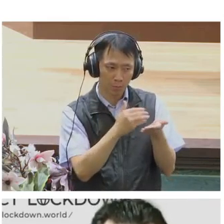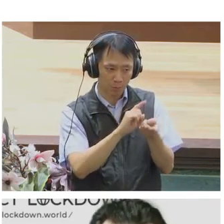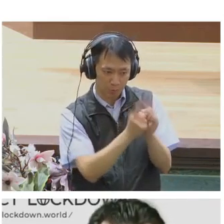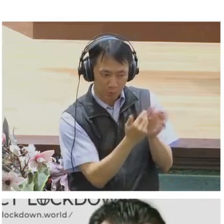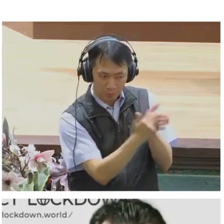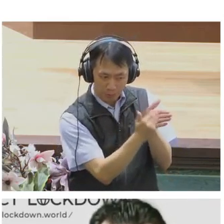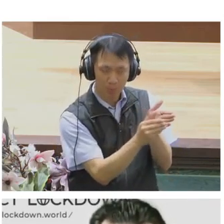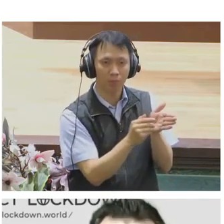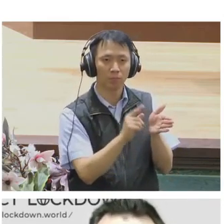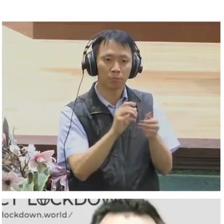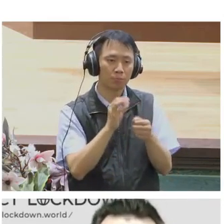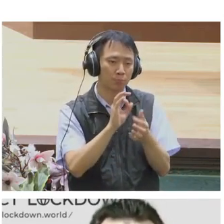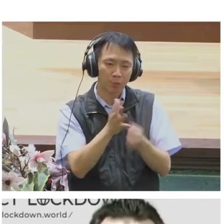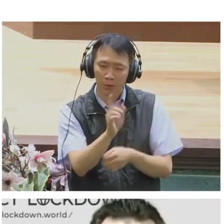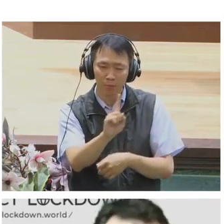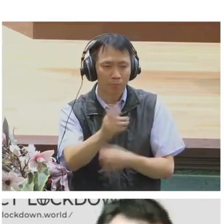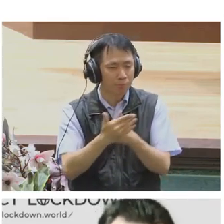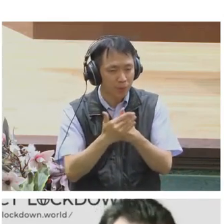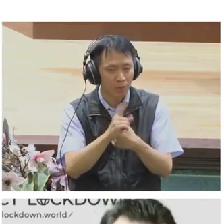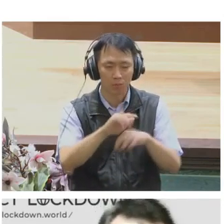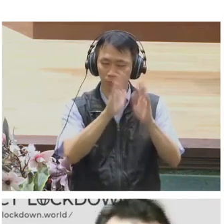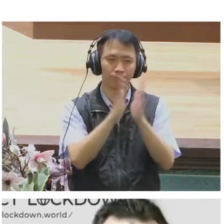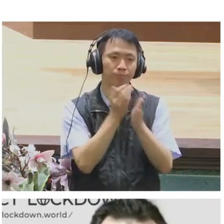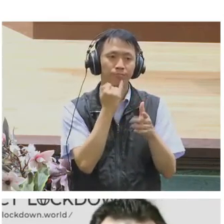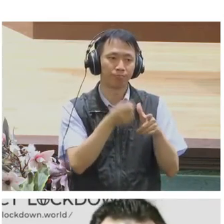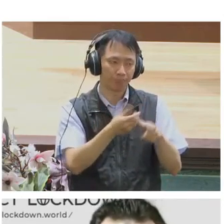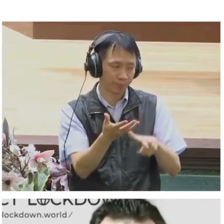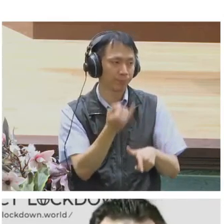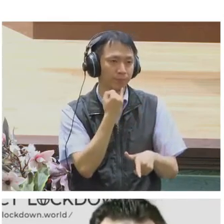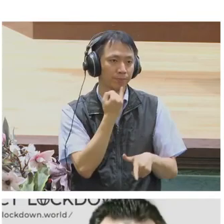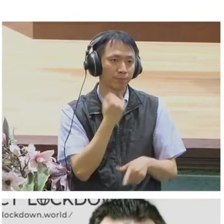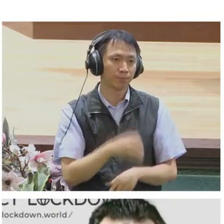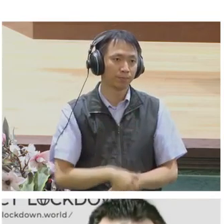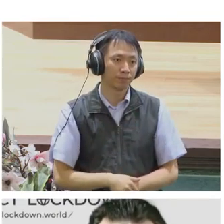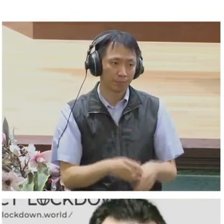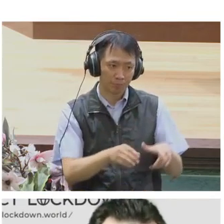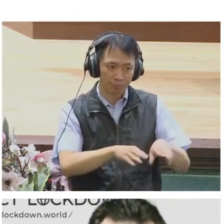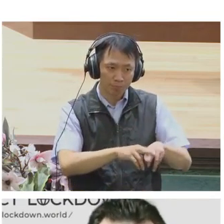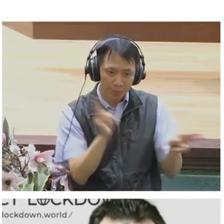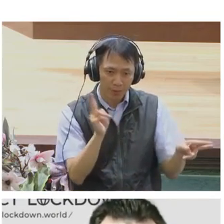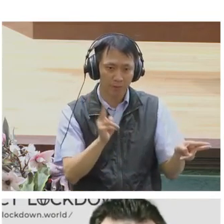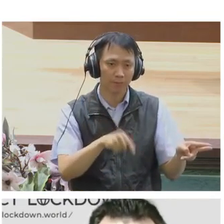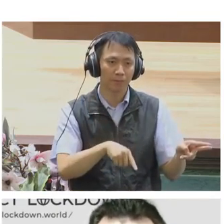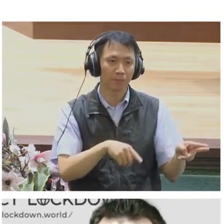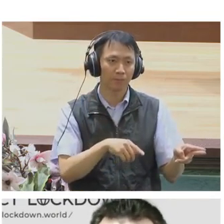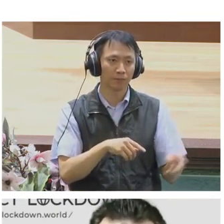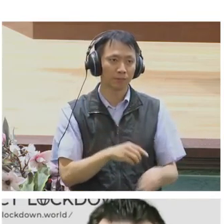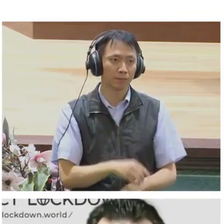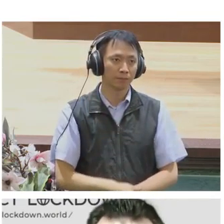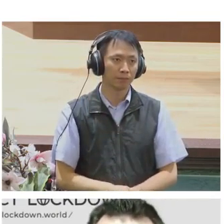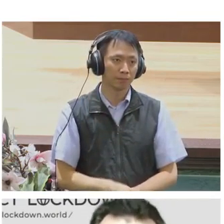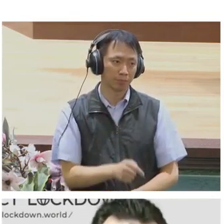And so openness is one of the key words of this project, right? Being